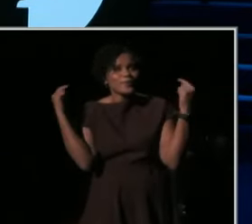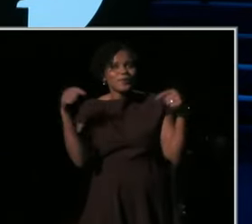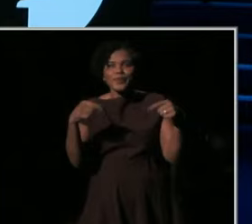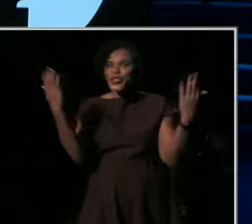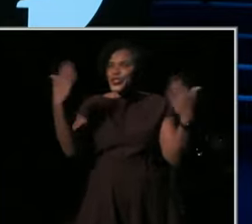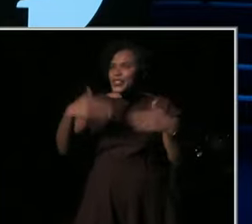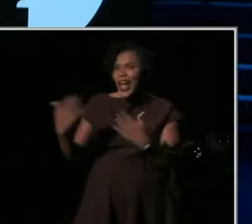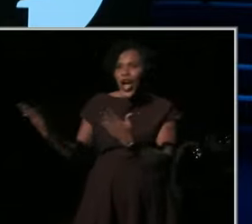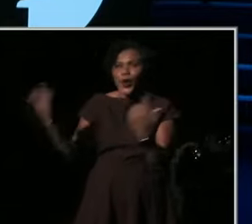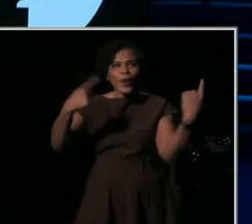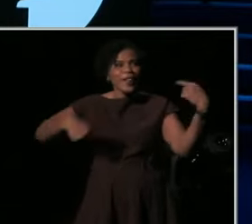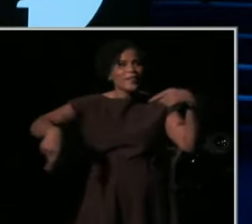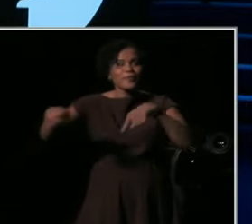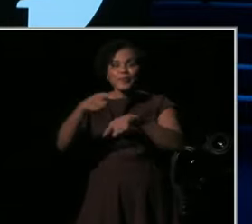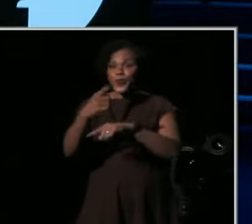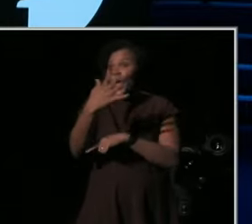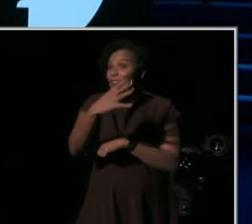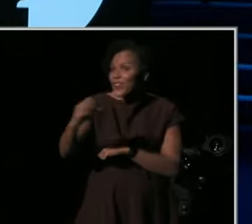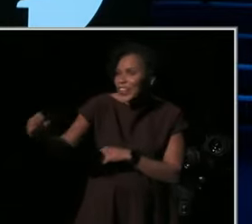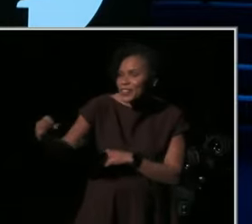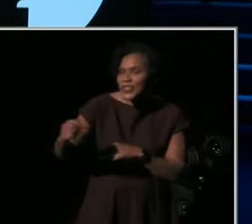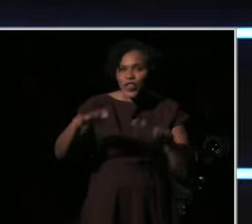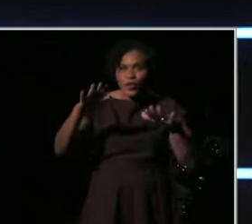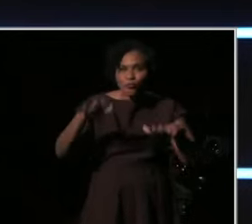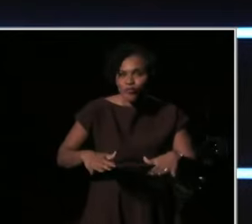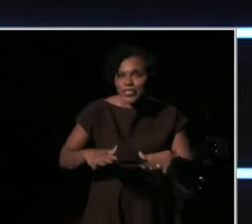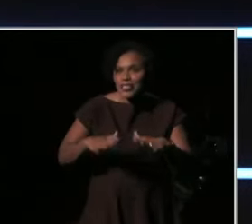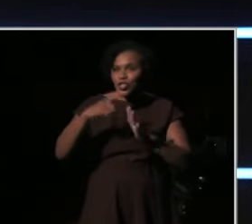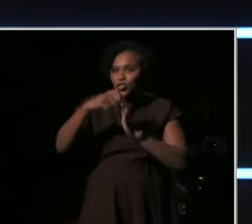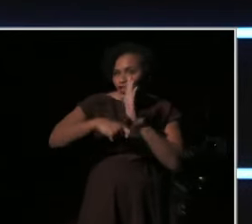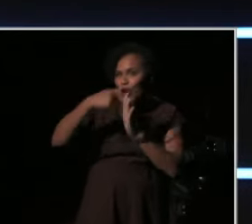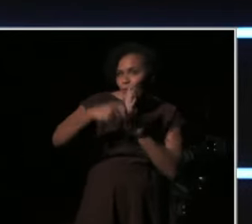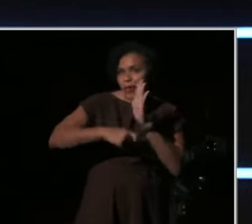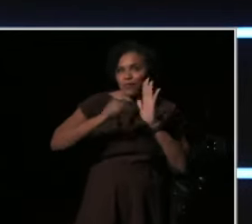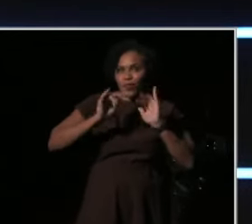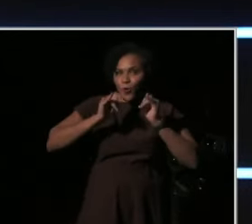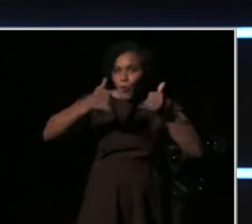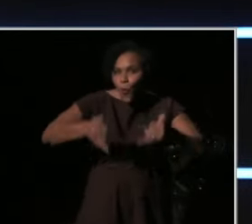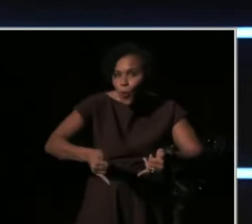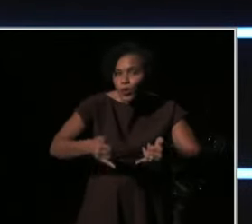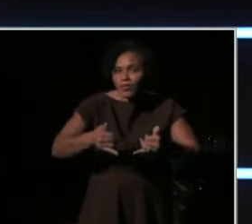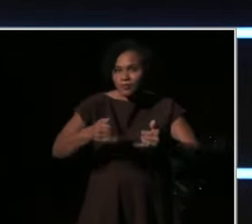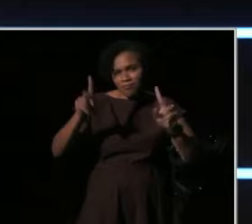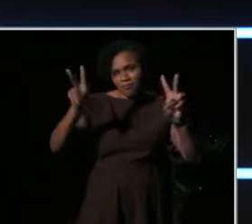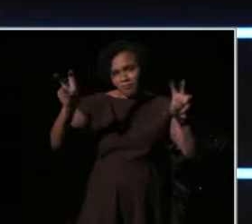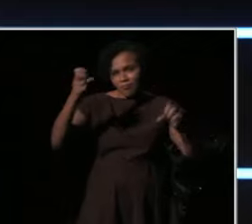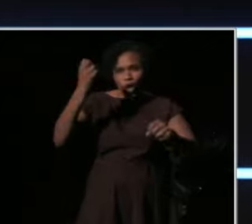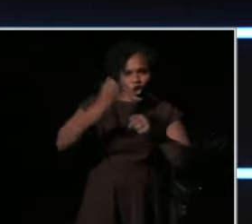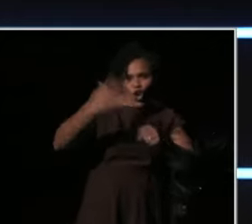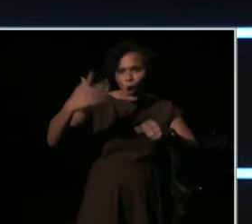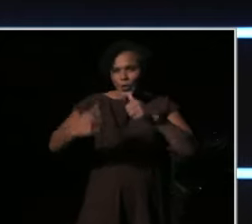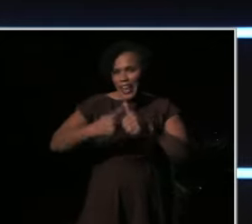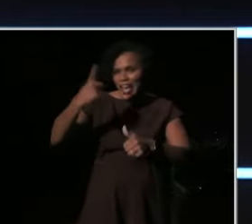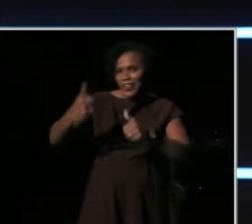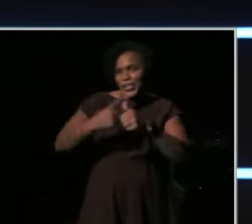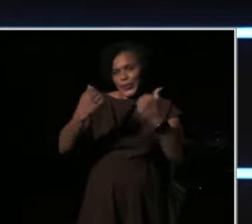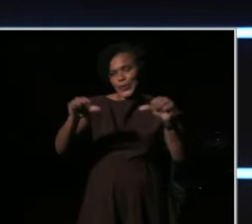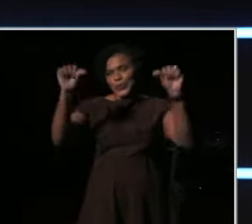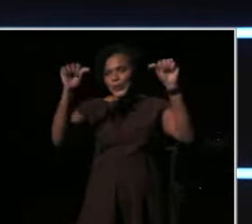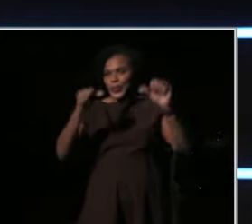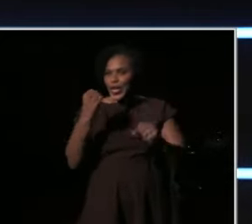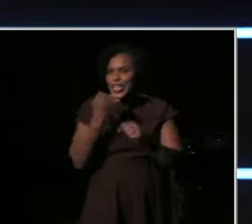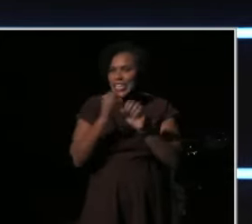tonight, welcoming you to the 50th British Documentary Awards and our golden anniversary celebration for the Grierson